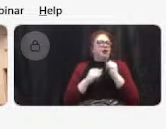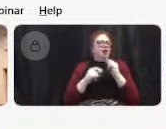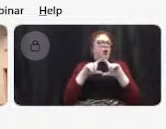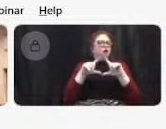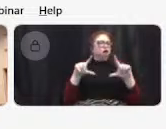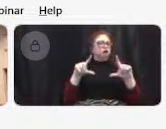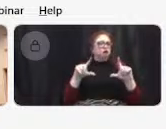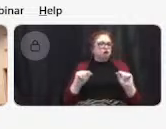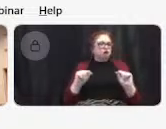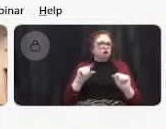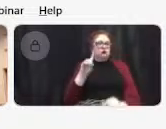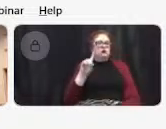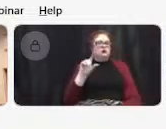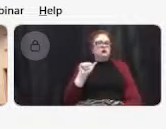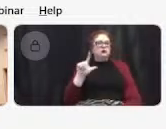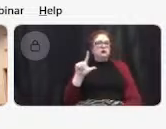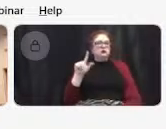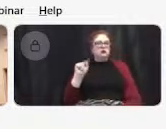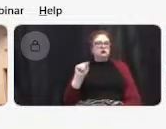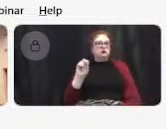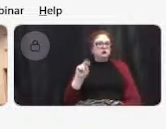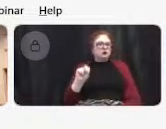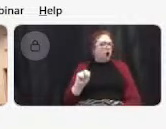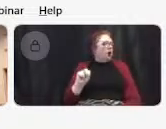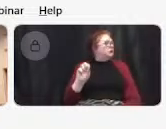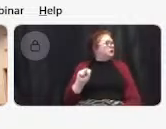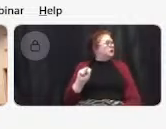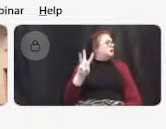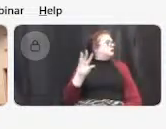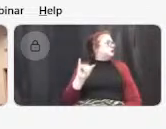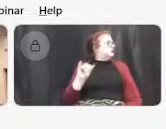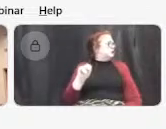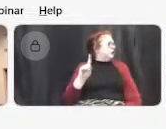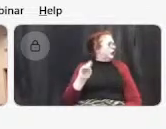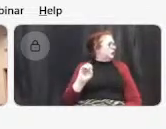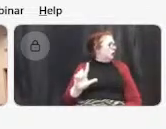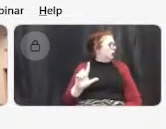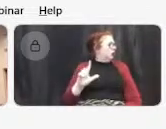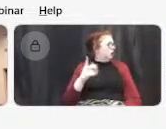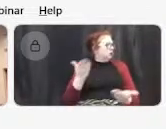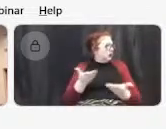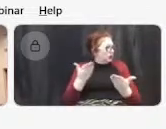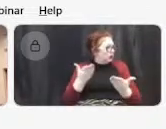is Dalton Swindle. If you're present, please come to the podium.